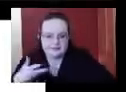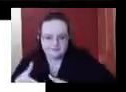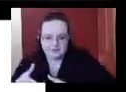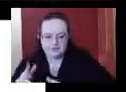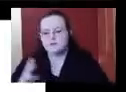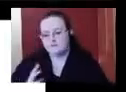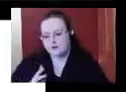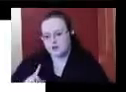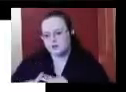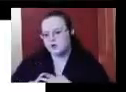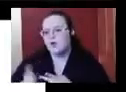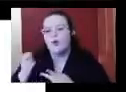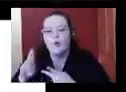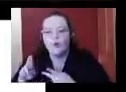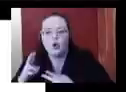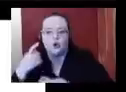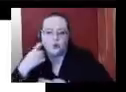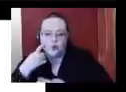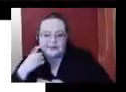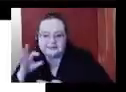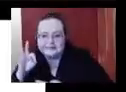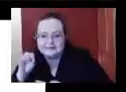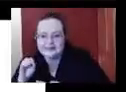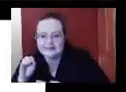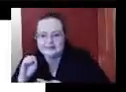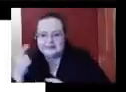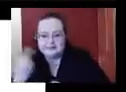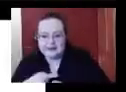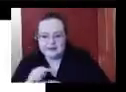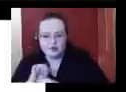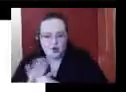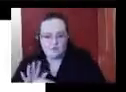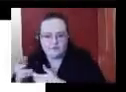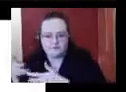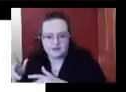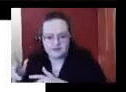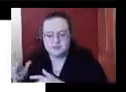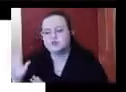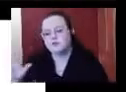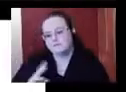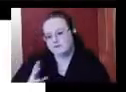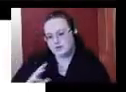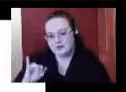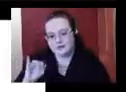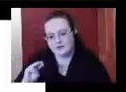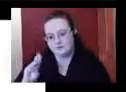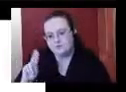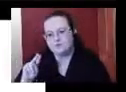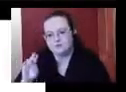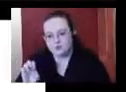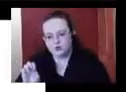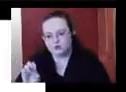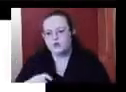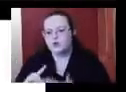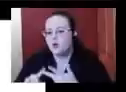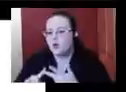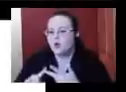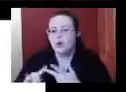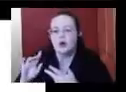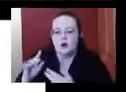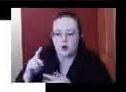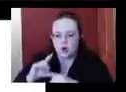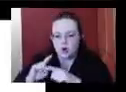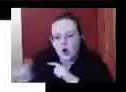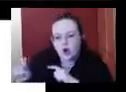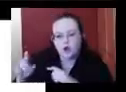had a positive test result in the last 90 days, or talking with a physician or a healthcare provider